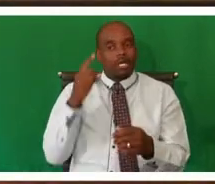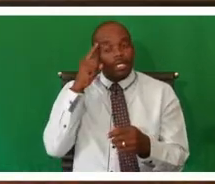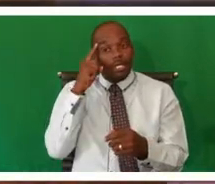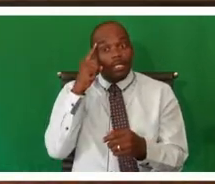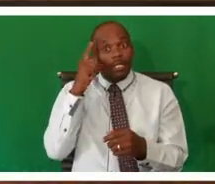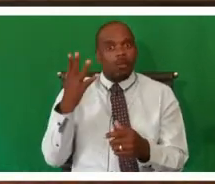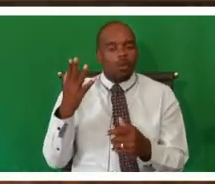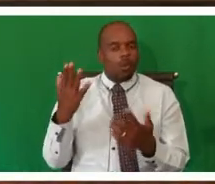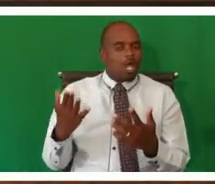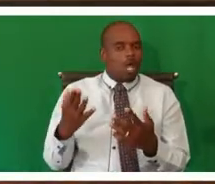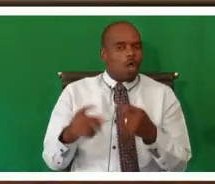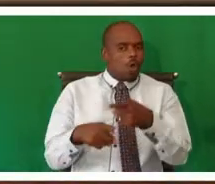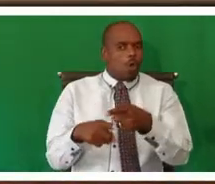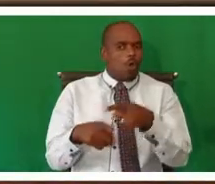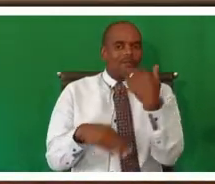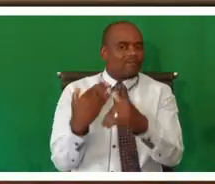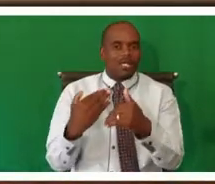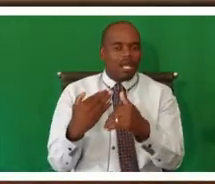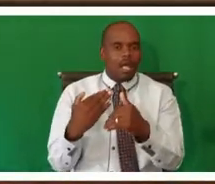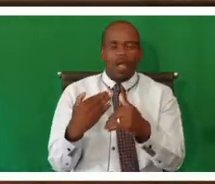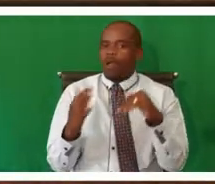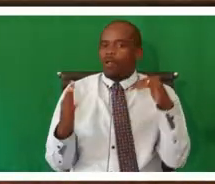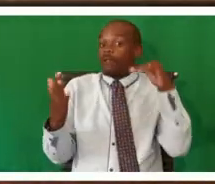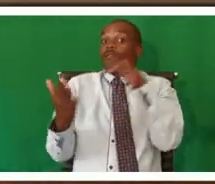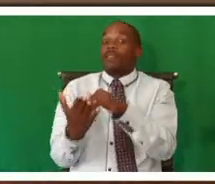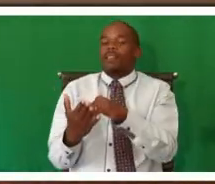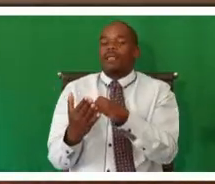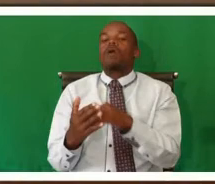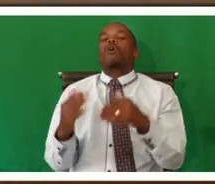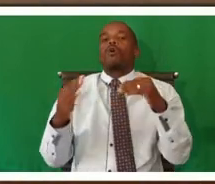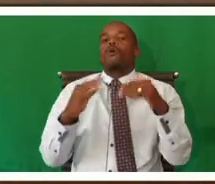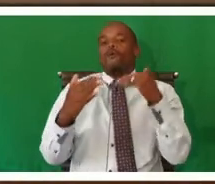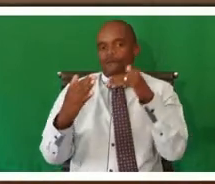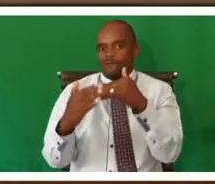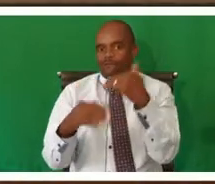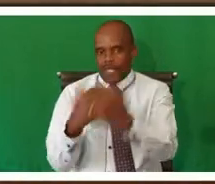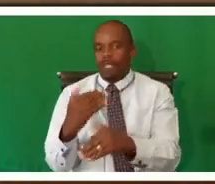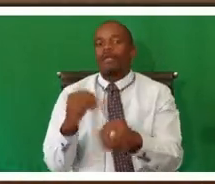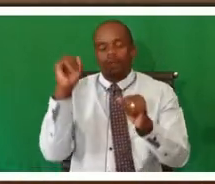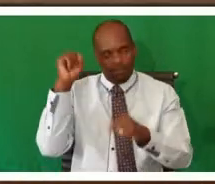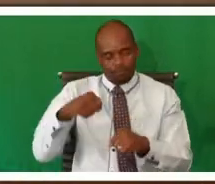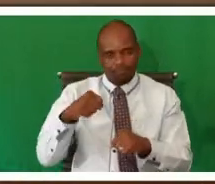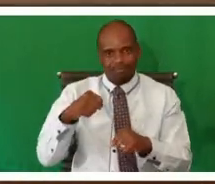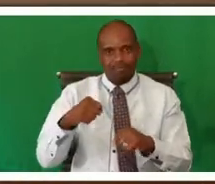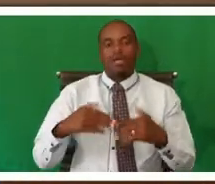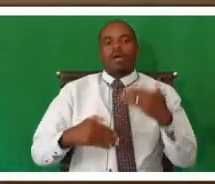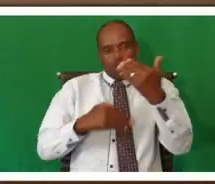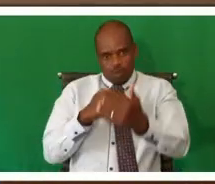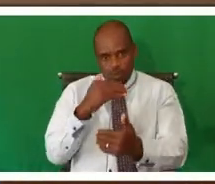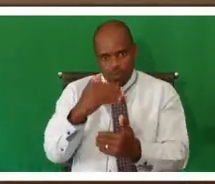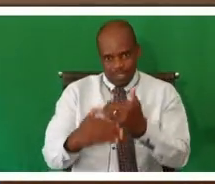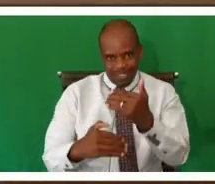until it's over. The struggle continues. Aluta continua.